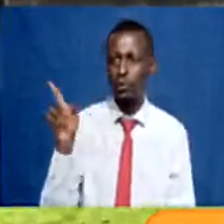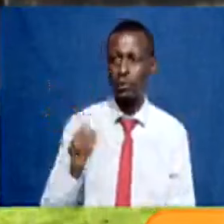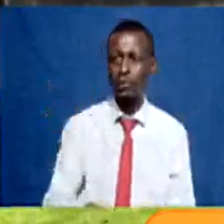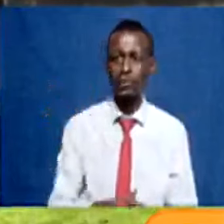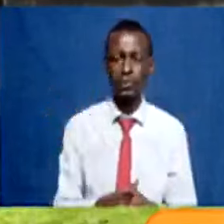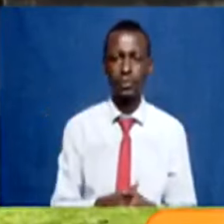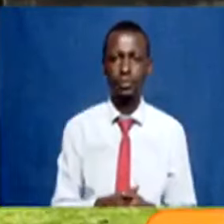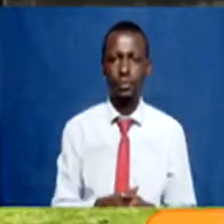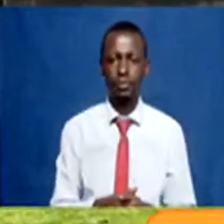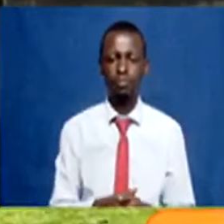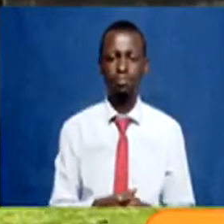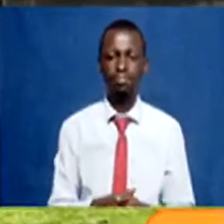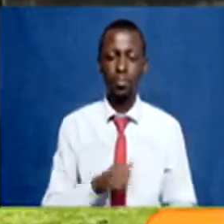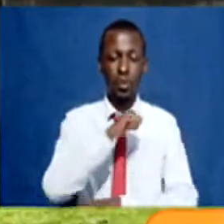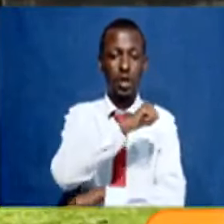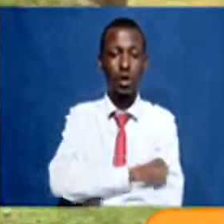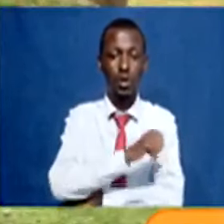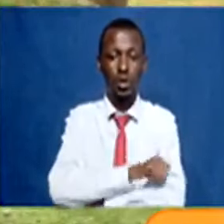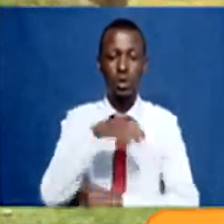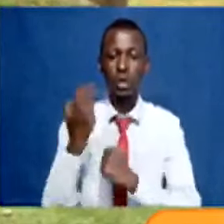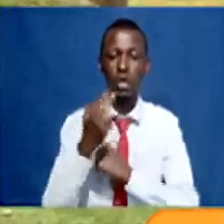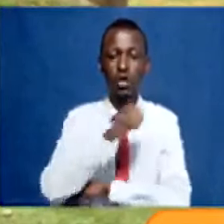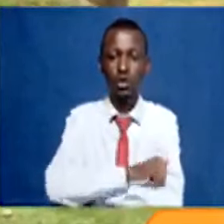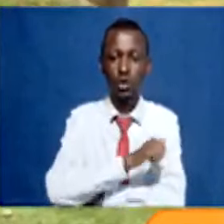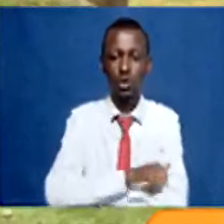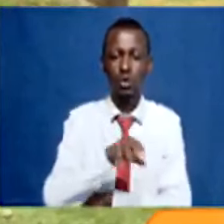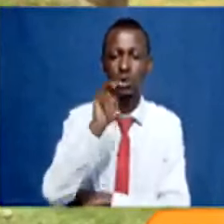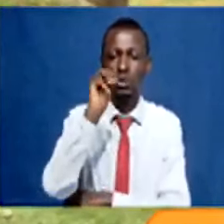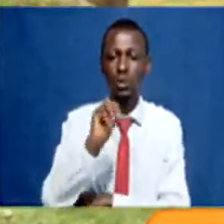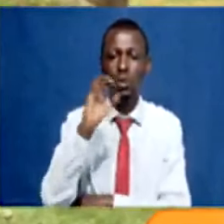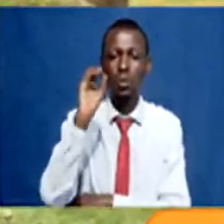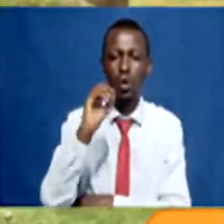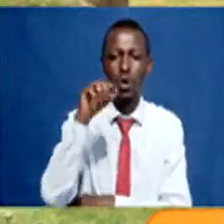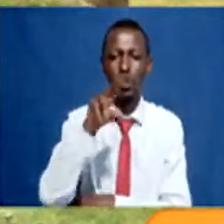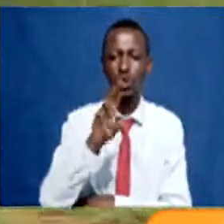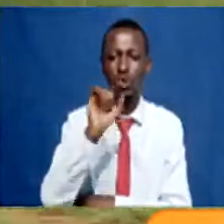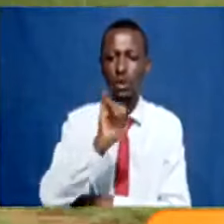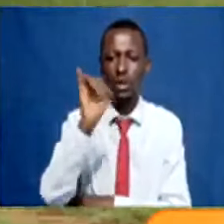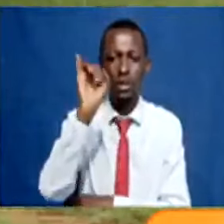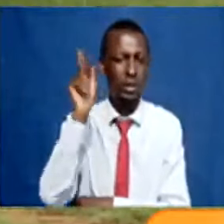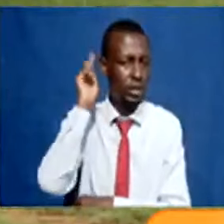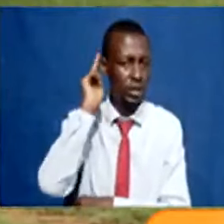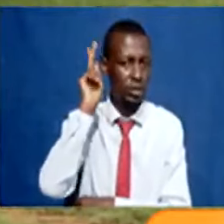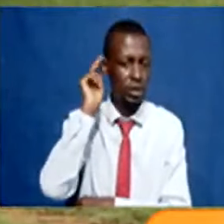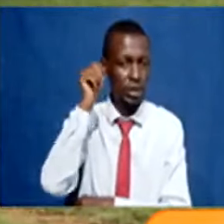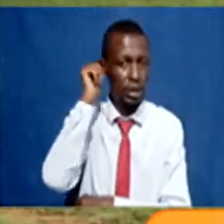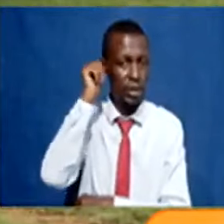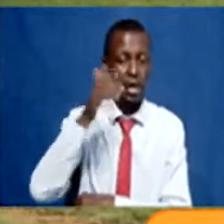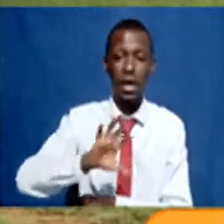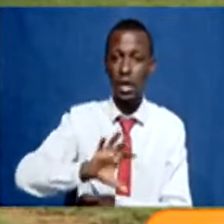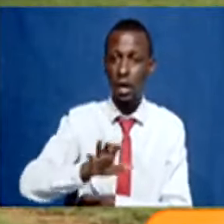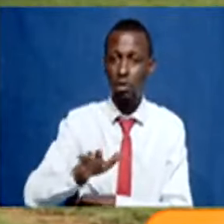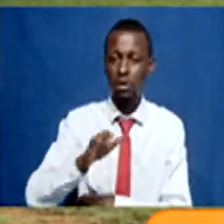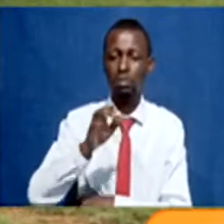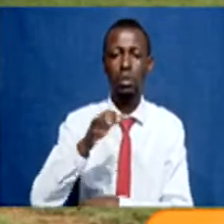The school compound at Mogusii Secondary School in Nyamira County is devoid of activity. The